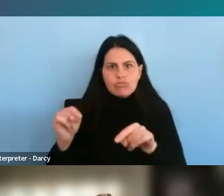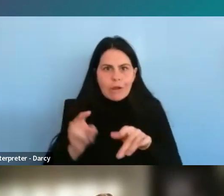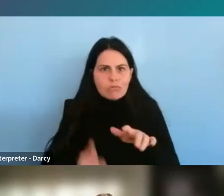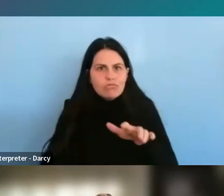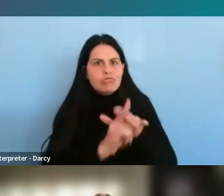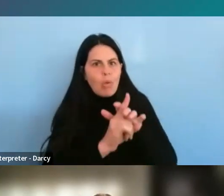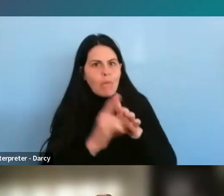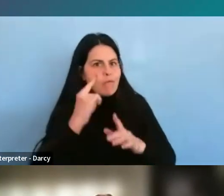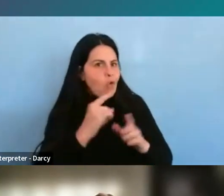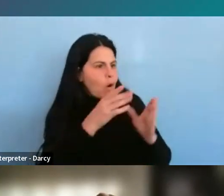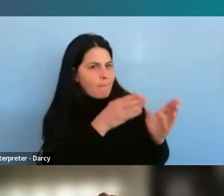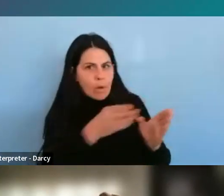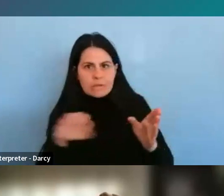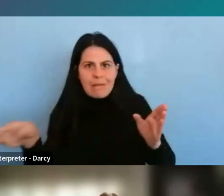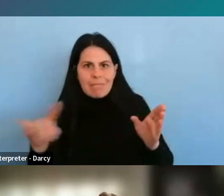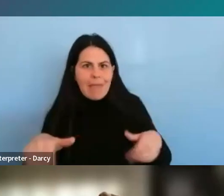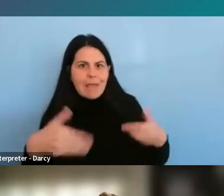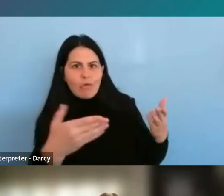for at the same